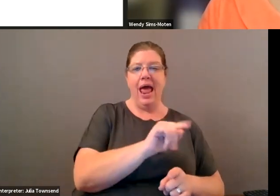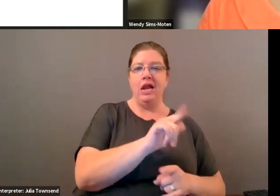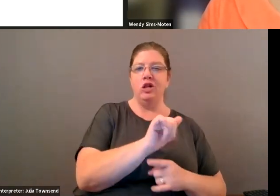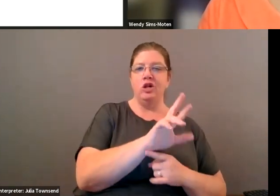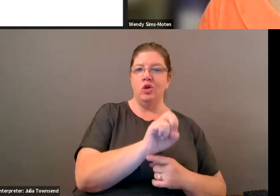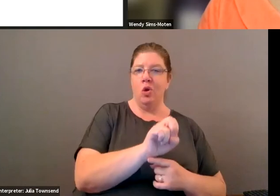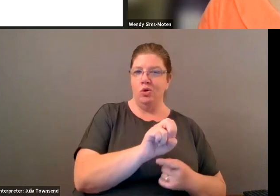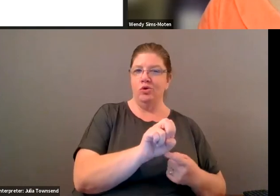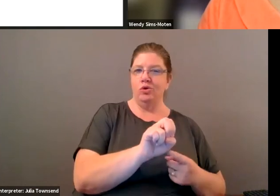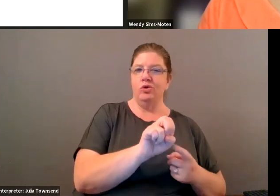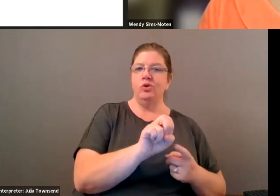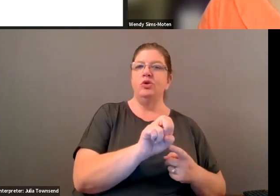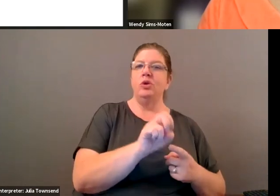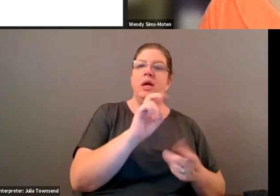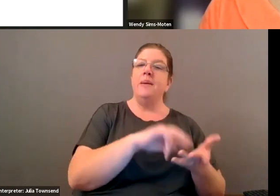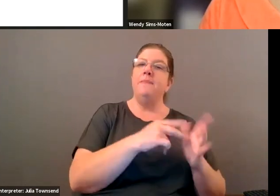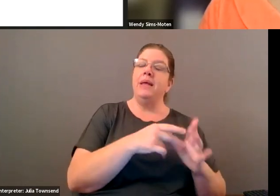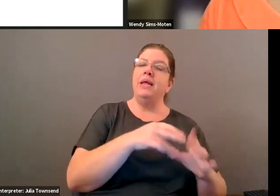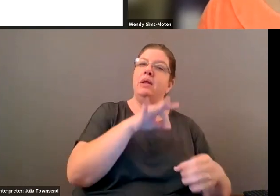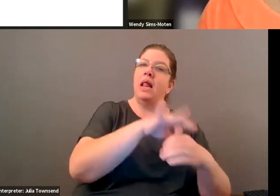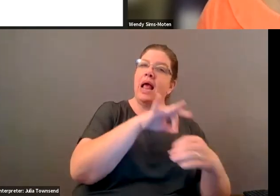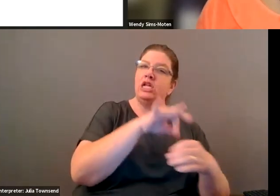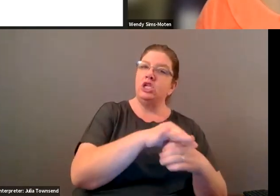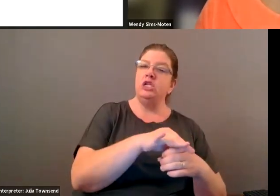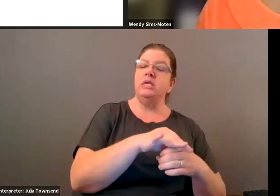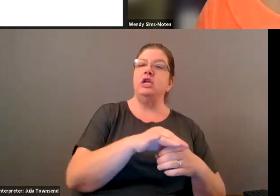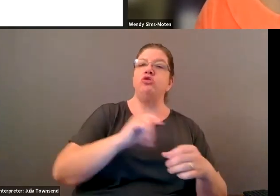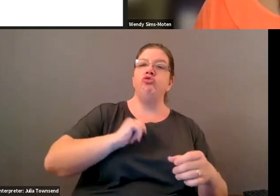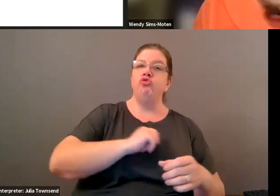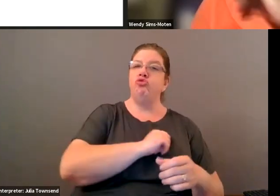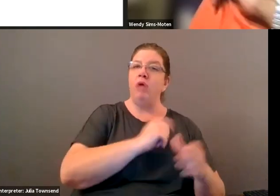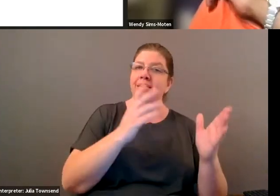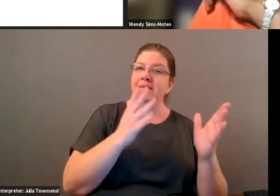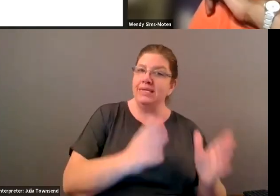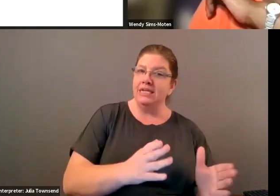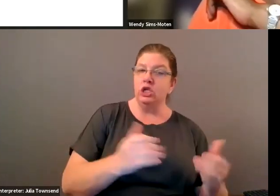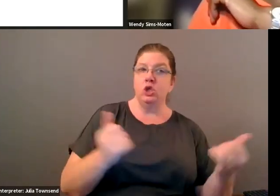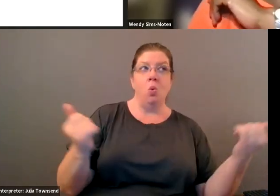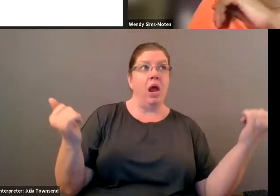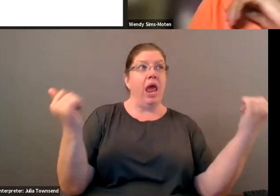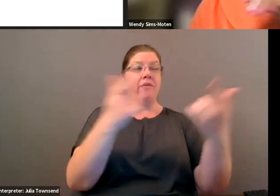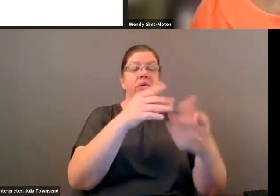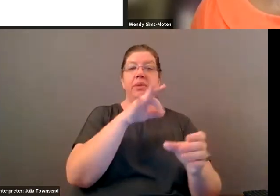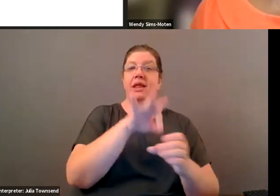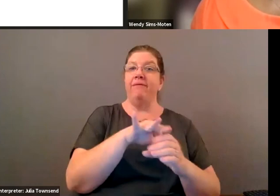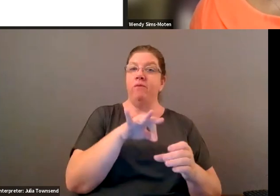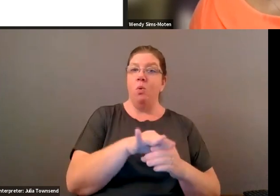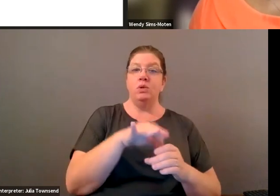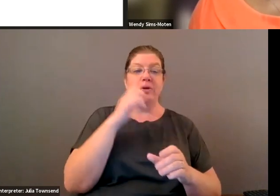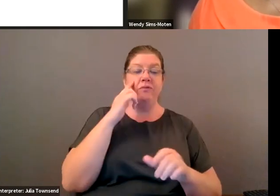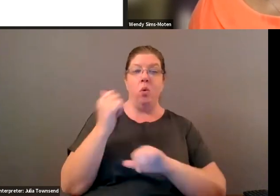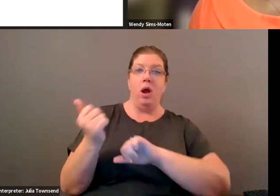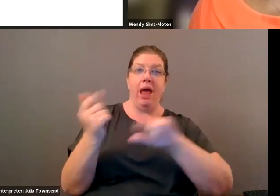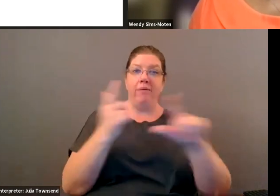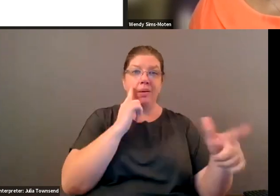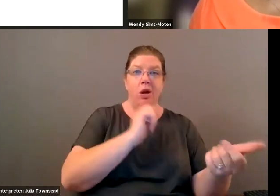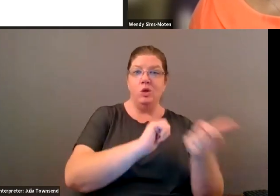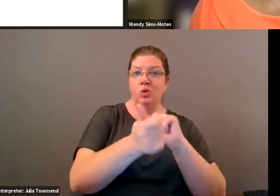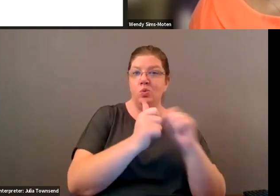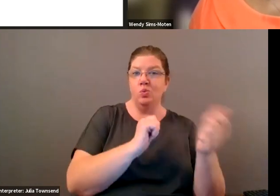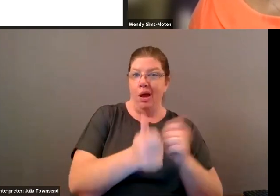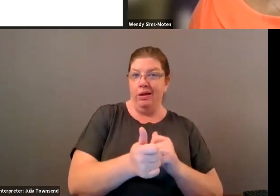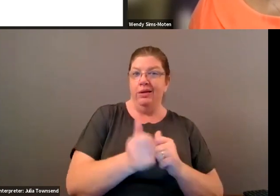of course, electing trustees, where everybody votes for everybody that's running for